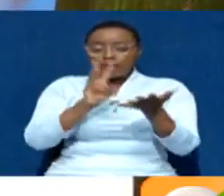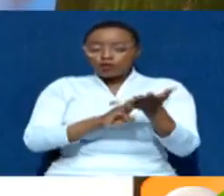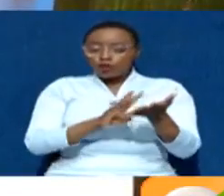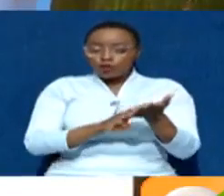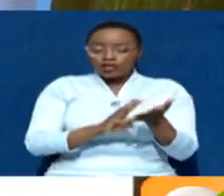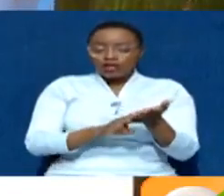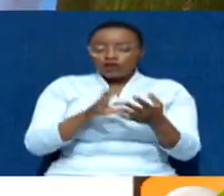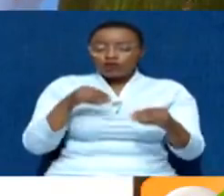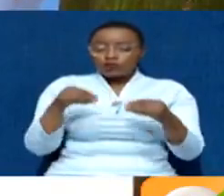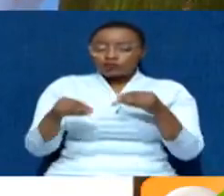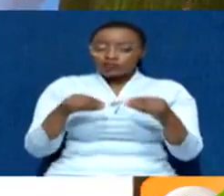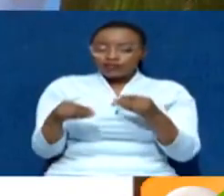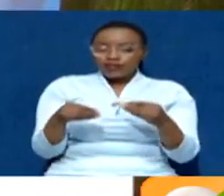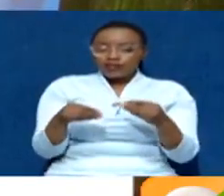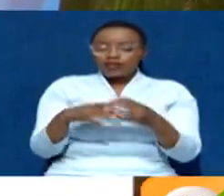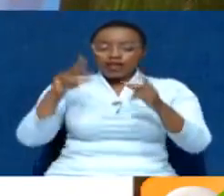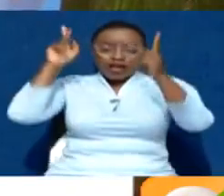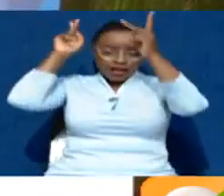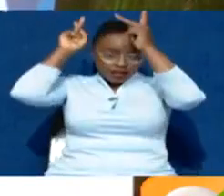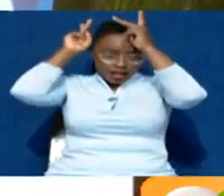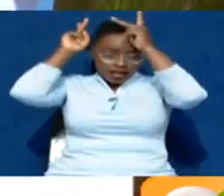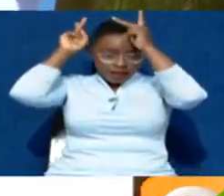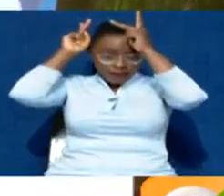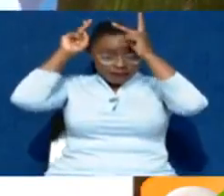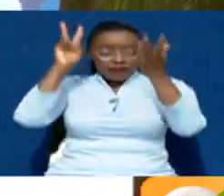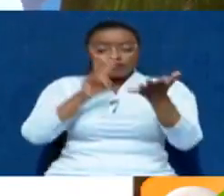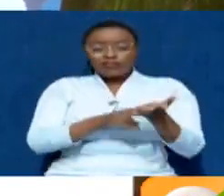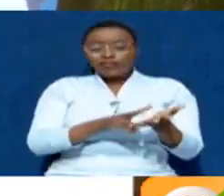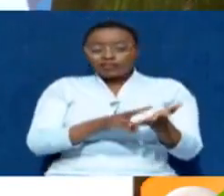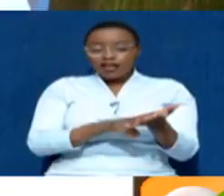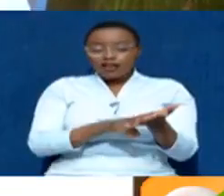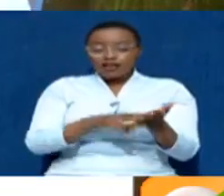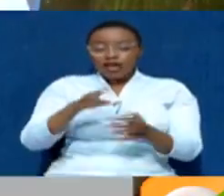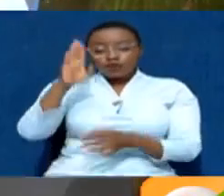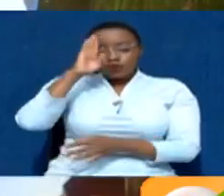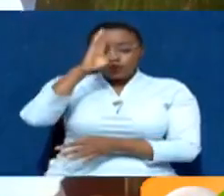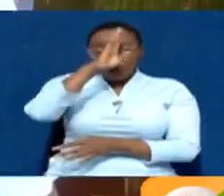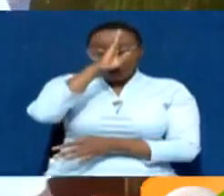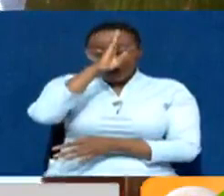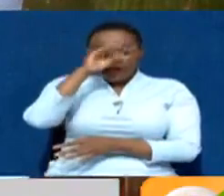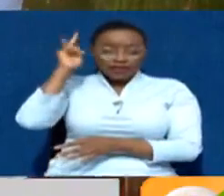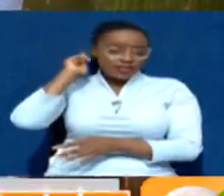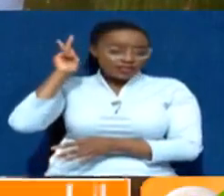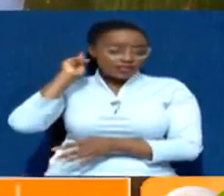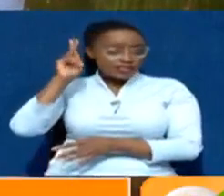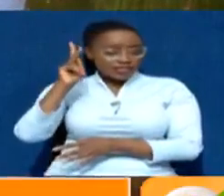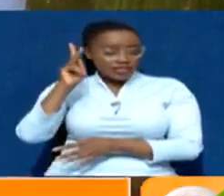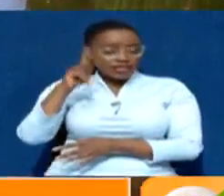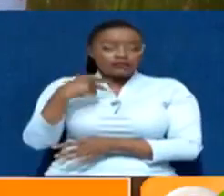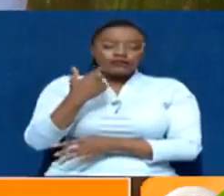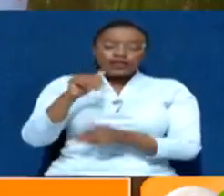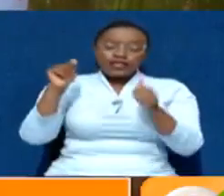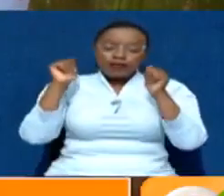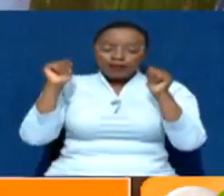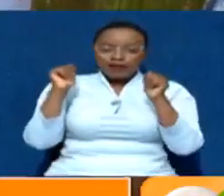Migori, Busia, Kakamega, Vihiga, Bungoma, Kisii,